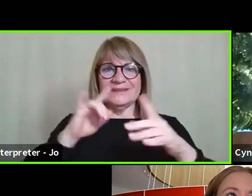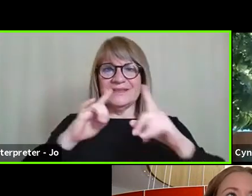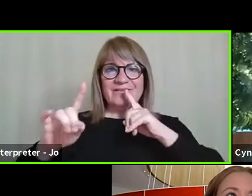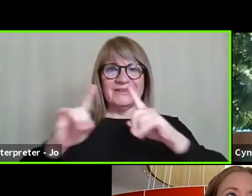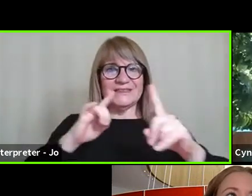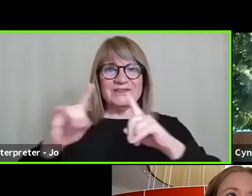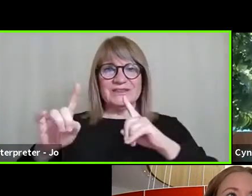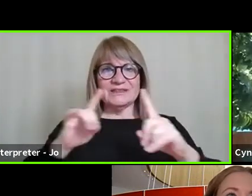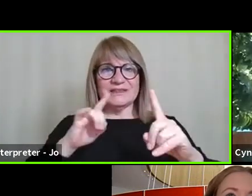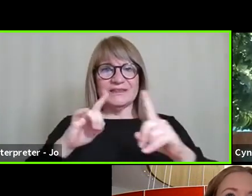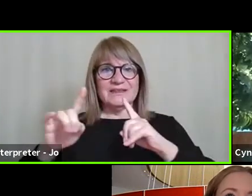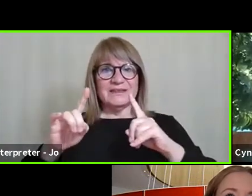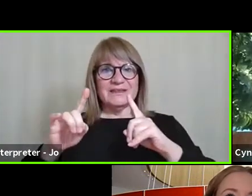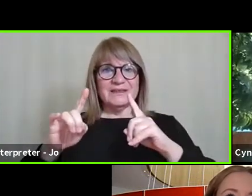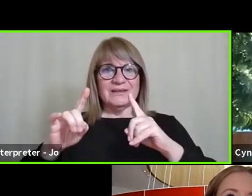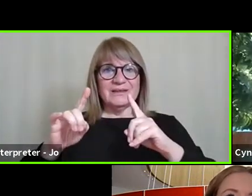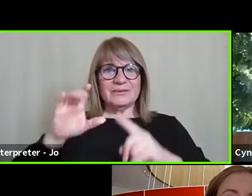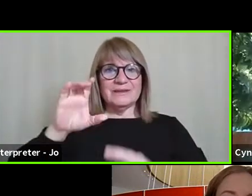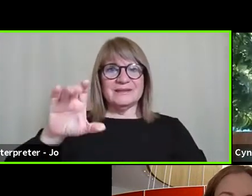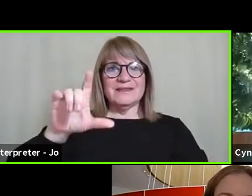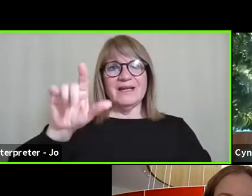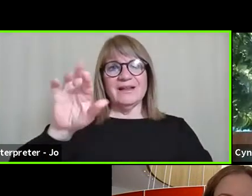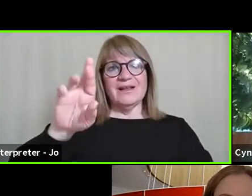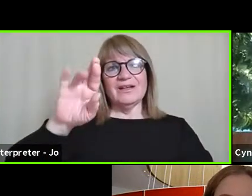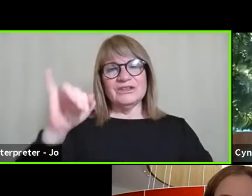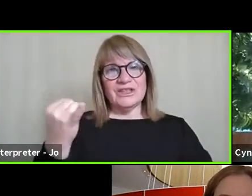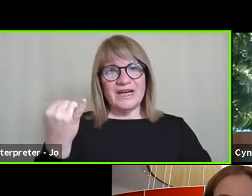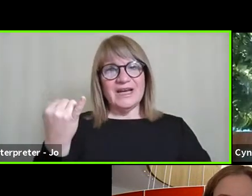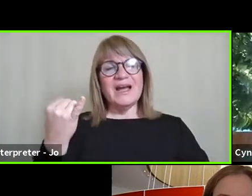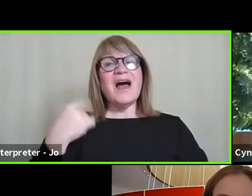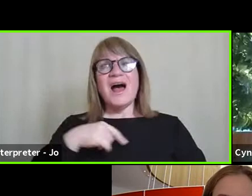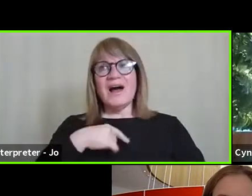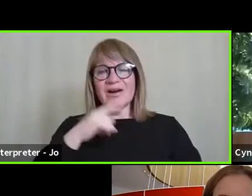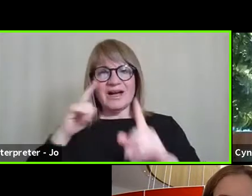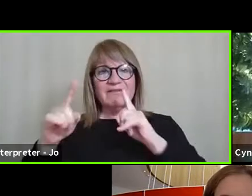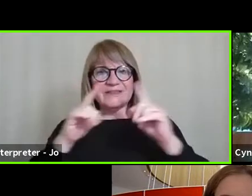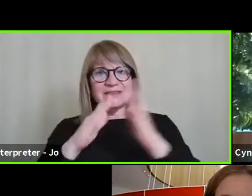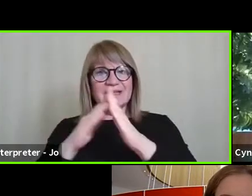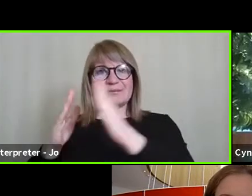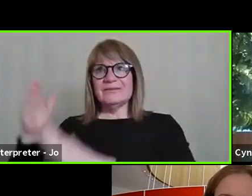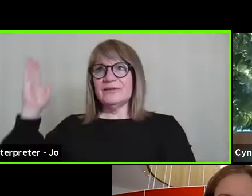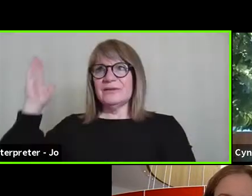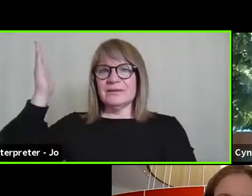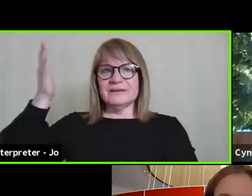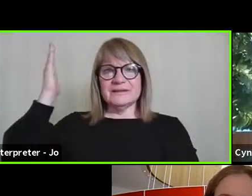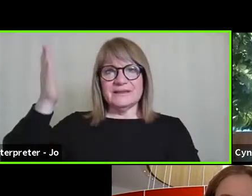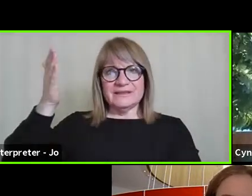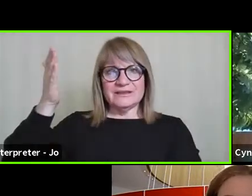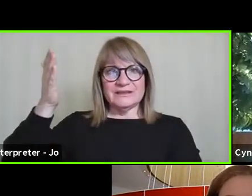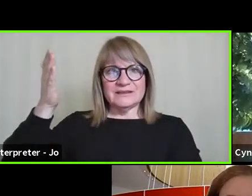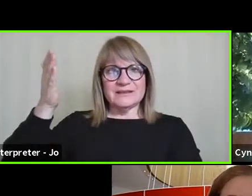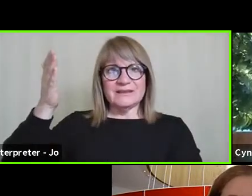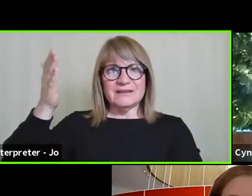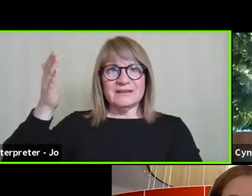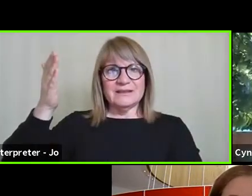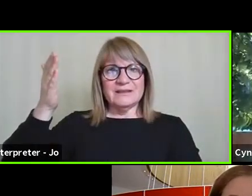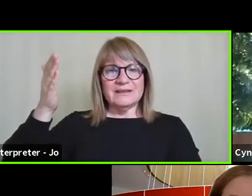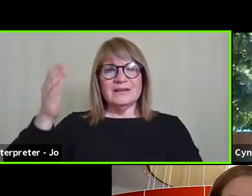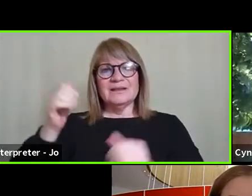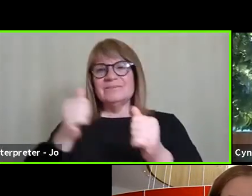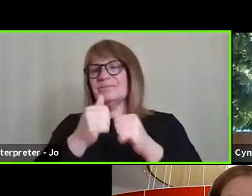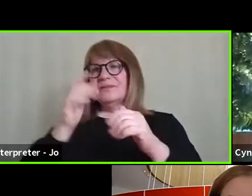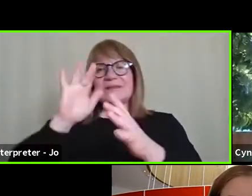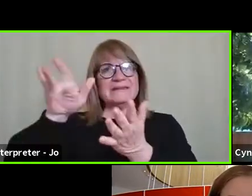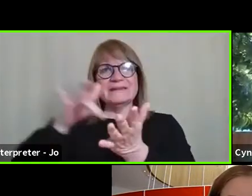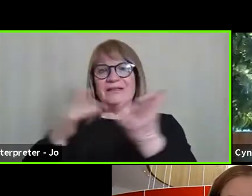the conversations we have been having in our communities where we would do presentations with promotoras in the central valley for